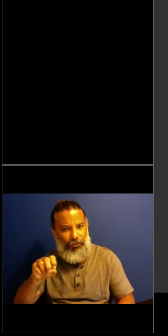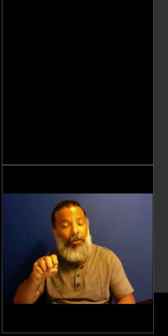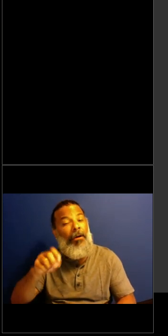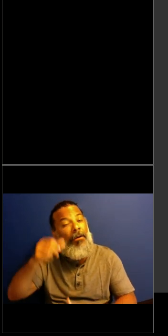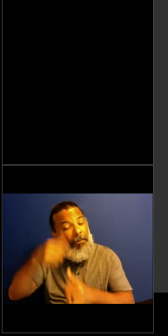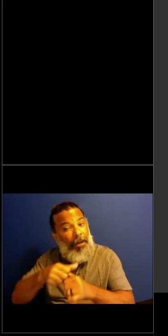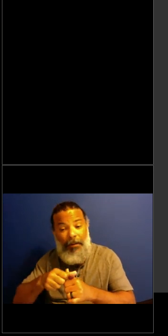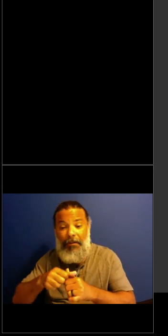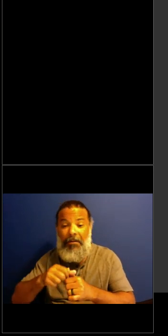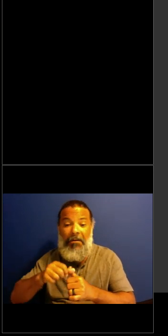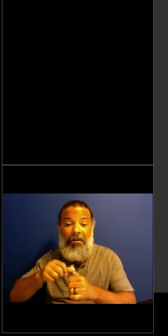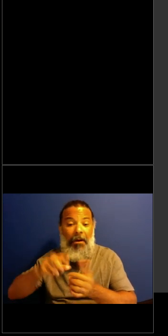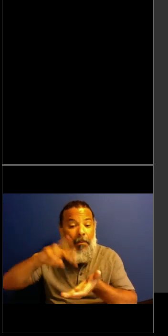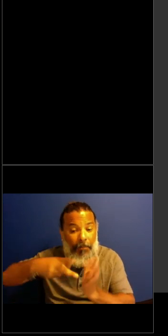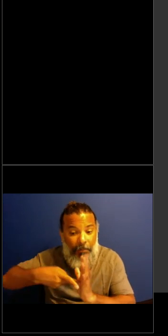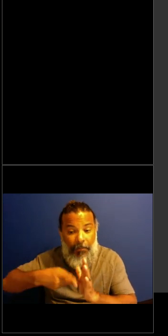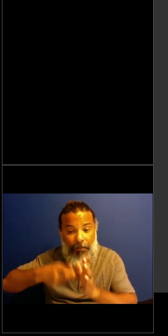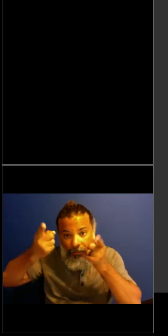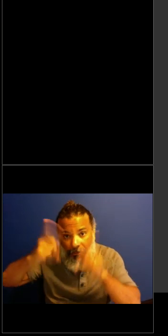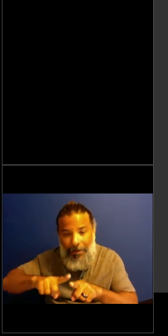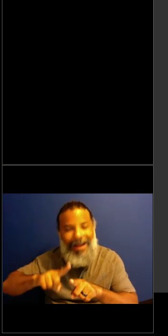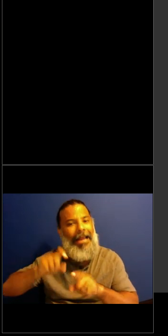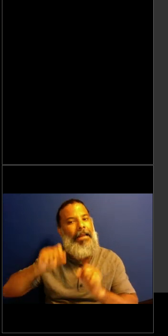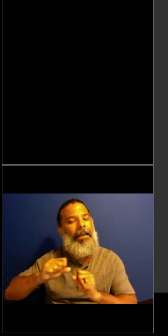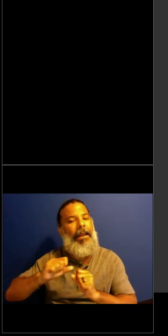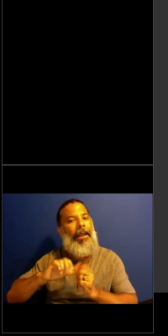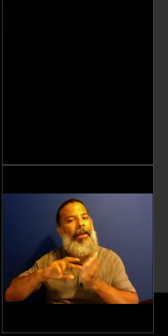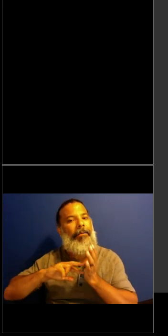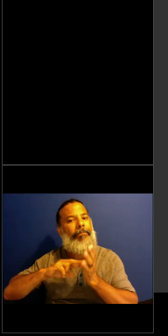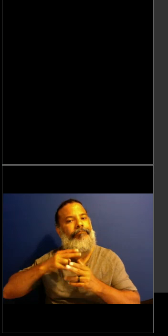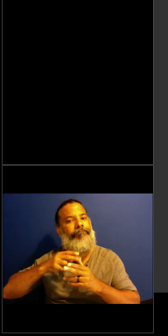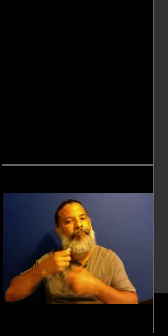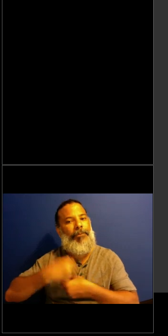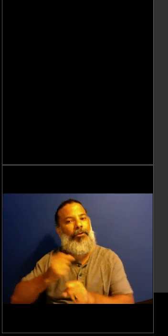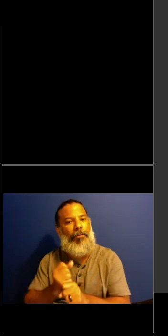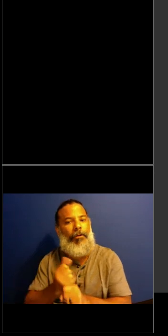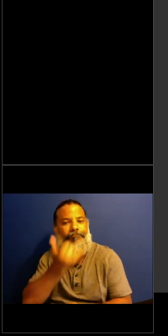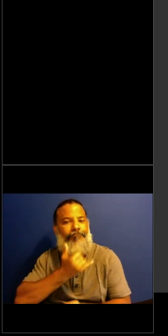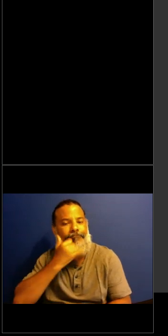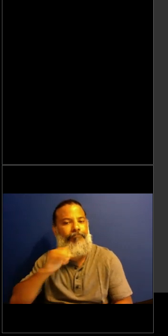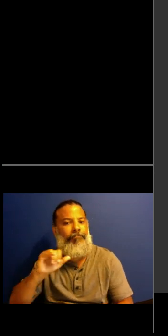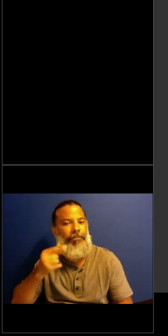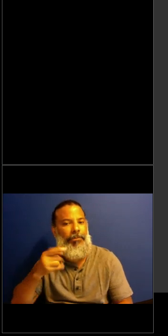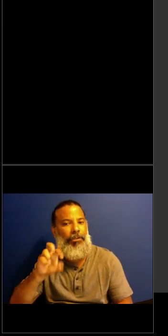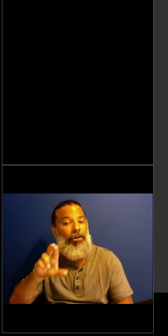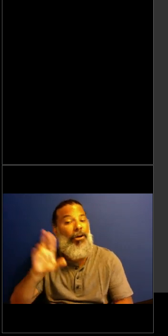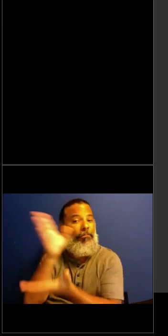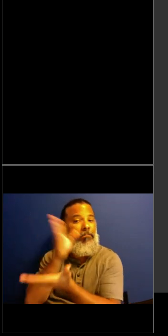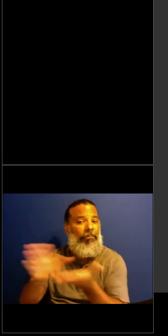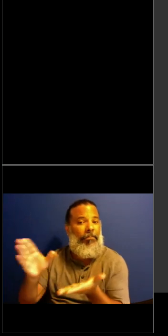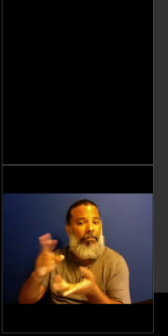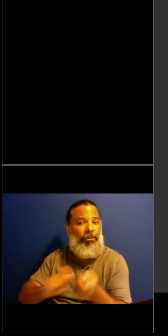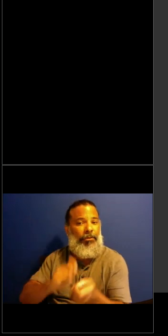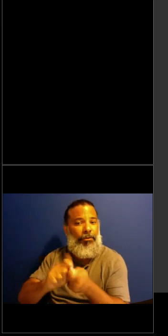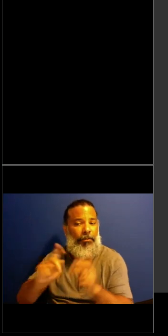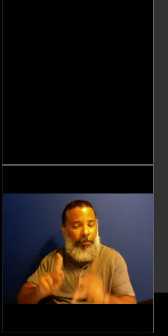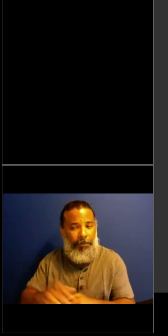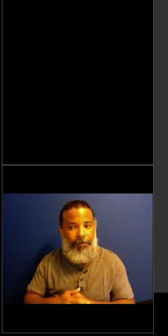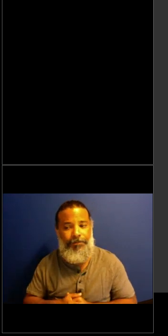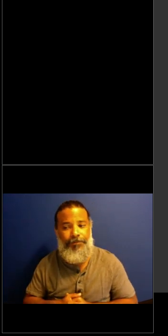agreement or morphology can constitute misgendering, which does disproportionately harm and alienate trans, non-binary, and gender non-conforming